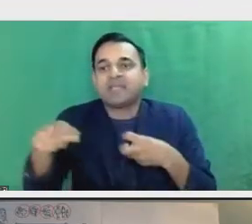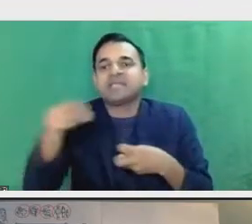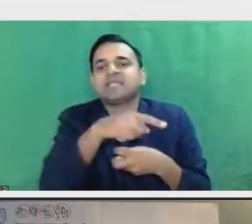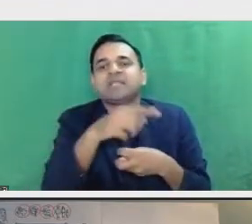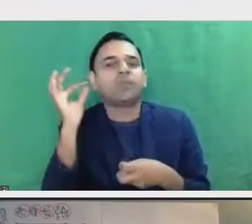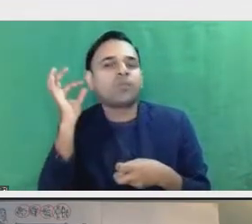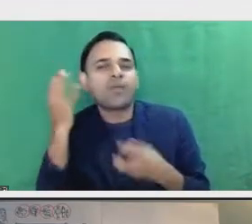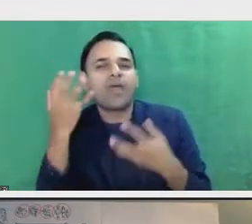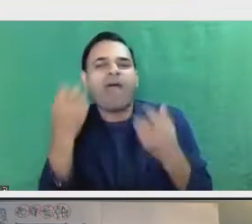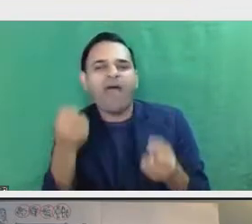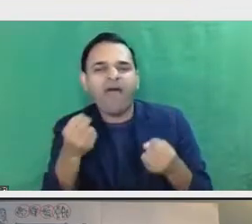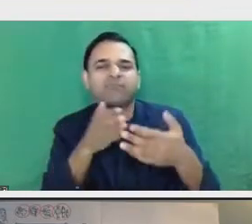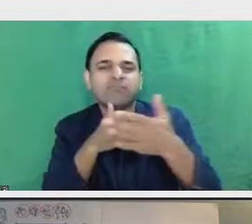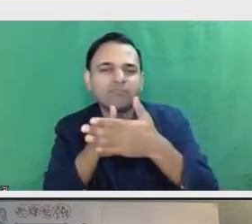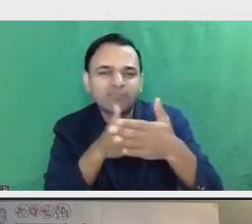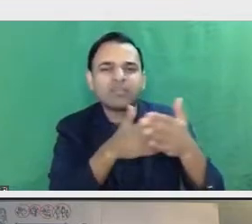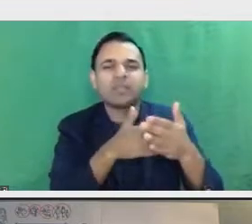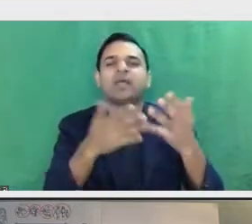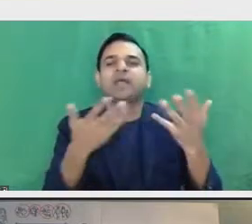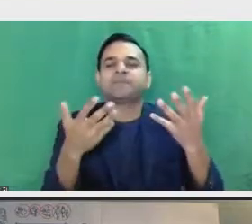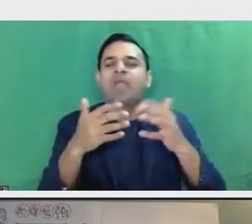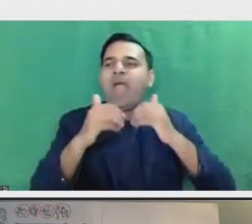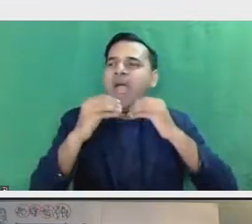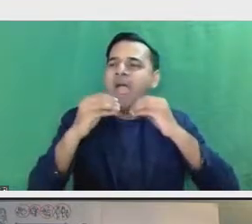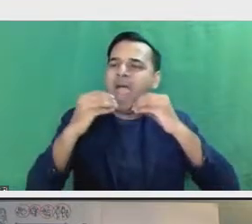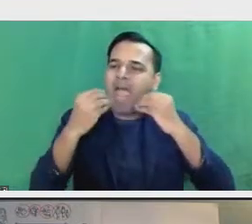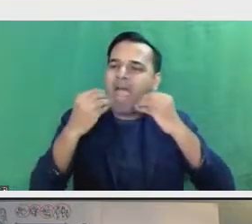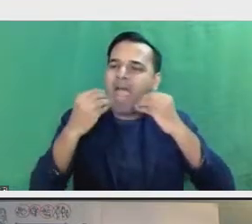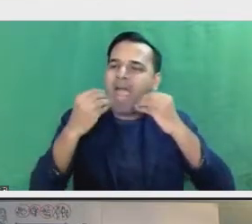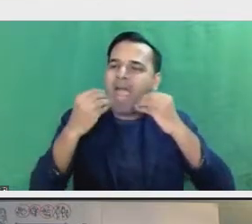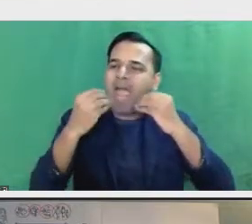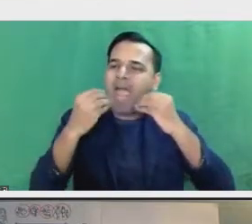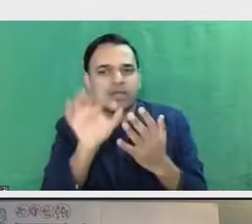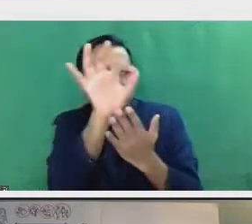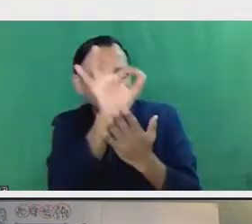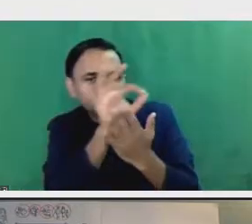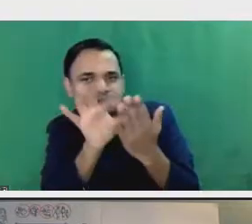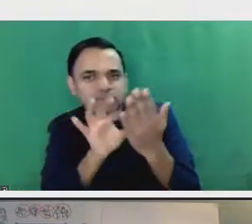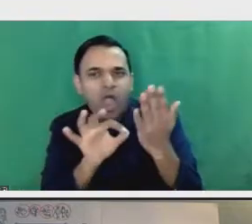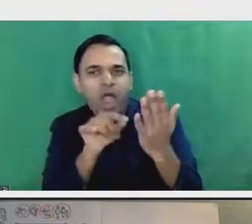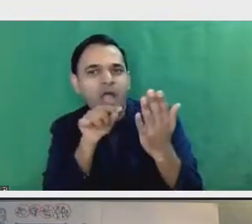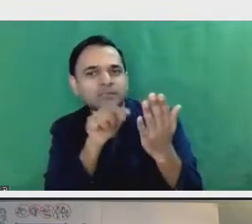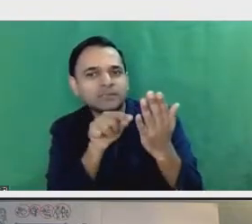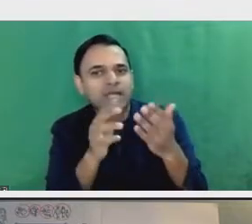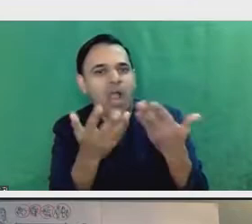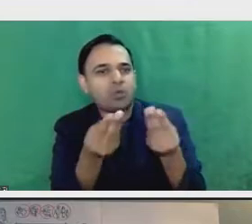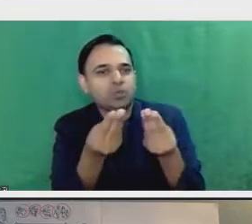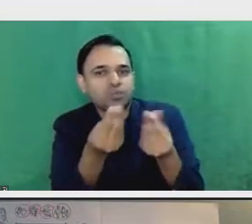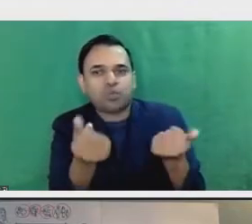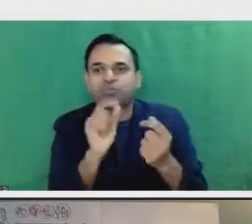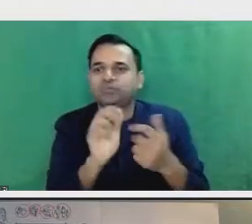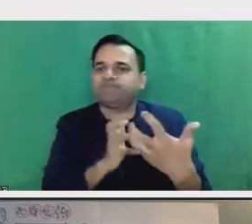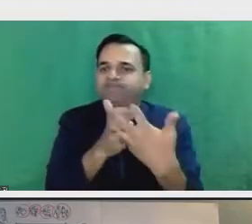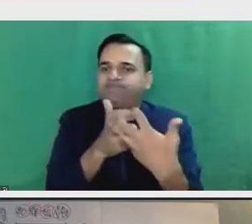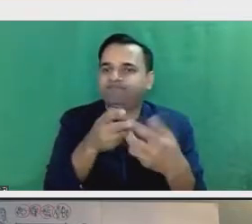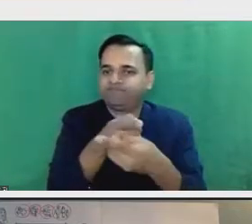Finally, we have to guarantee the financial supporting private and public necessary